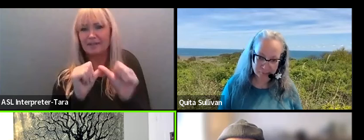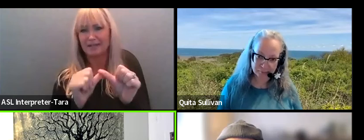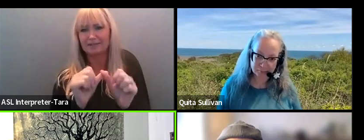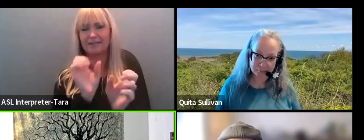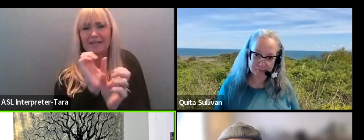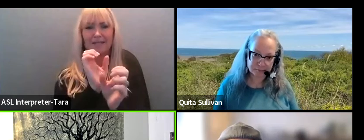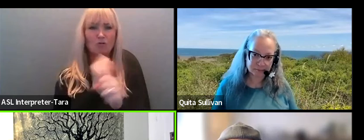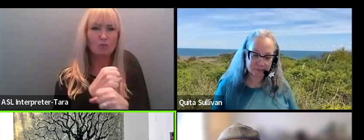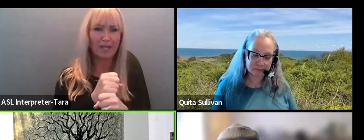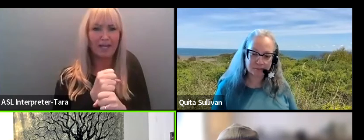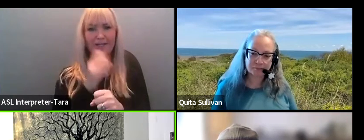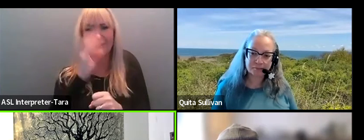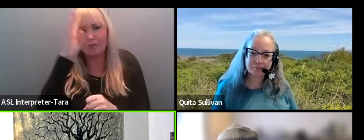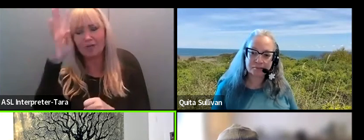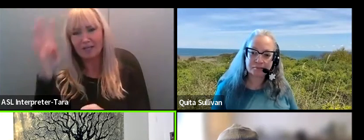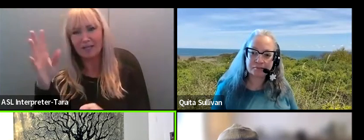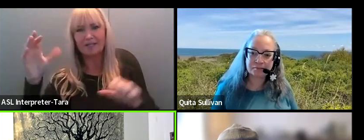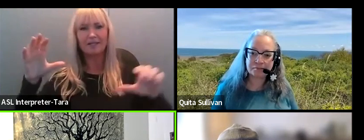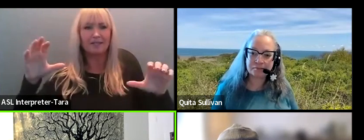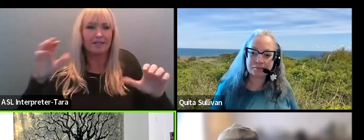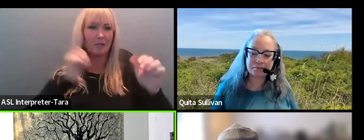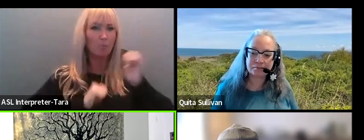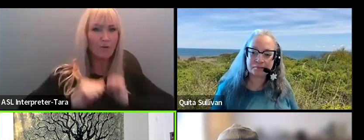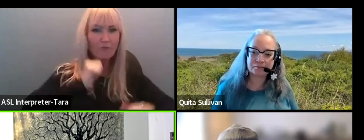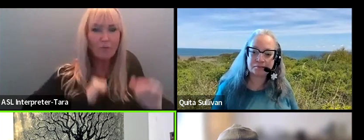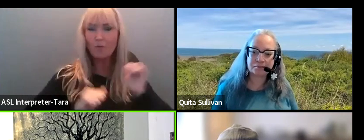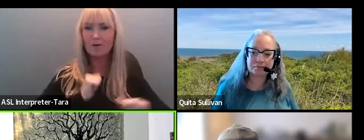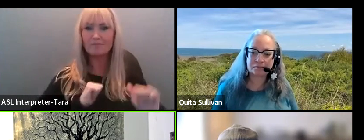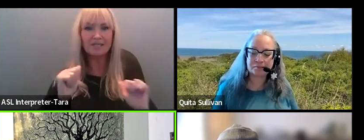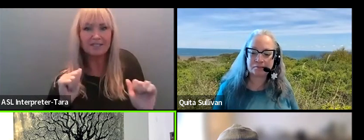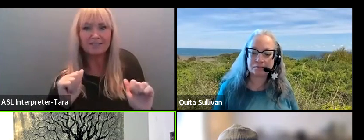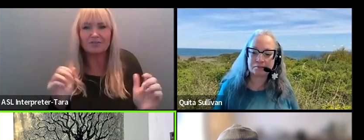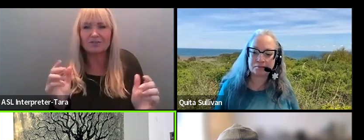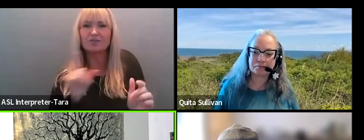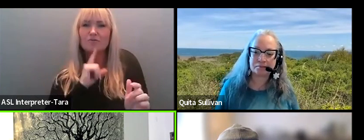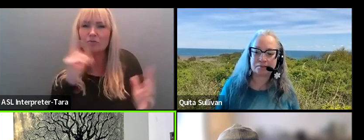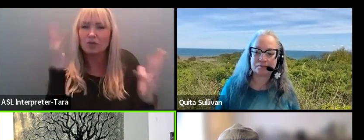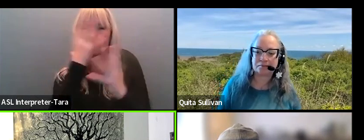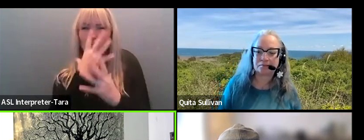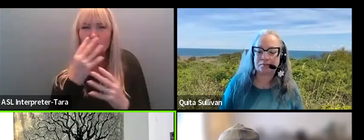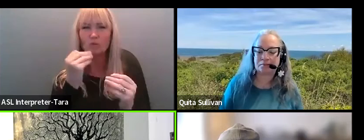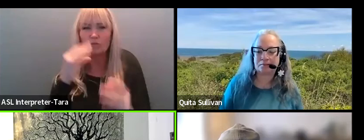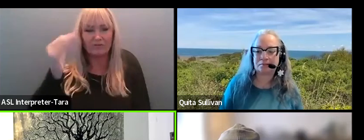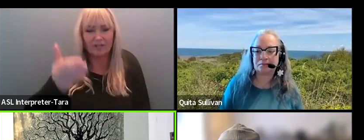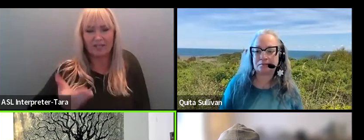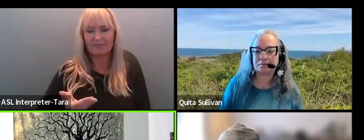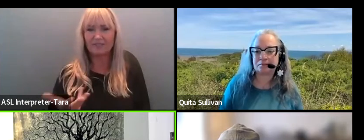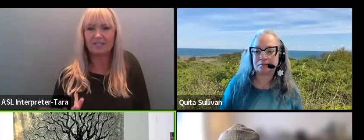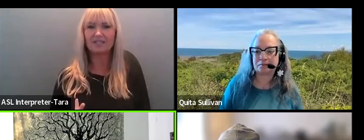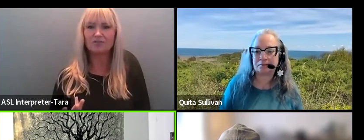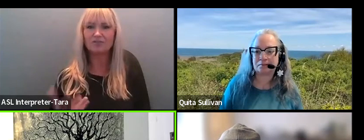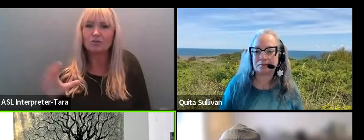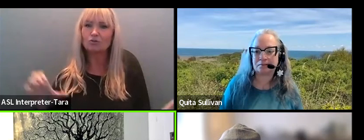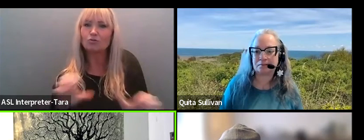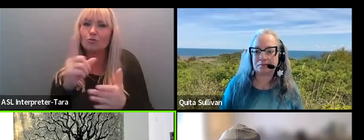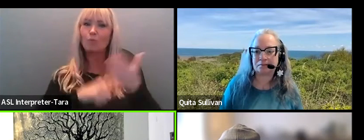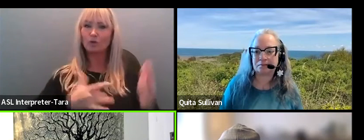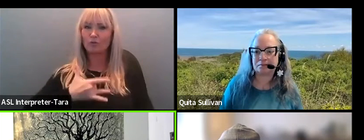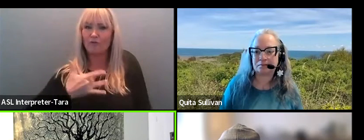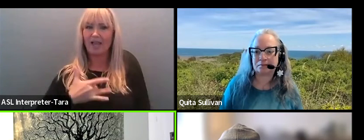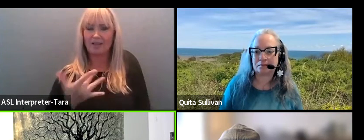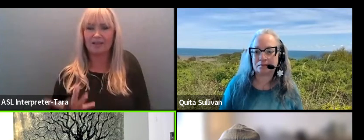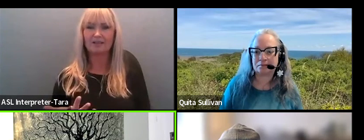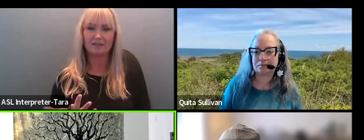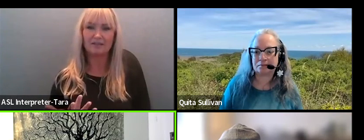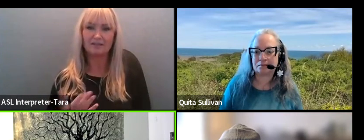performing. And there was really a beautiful sort of invitation to, you know, do what you feel,